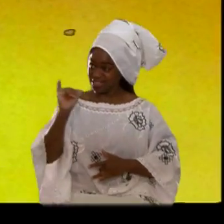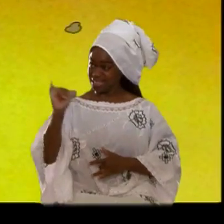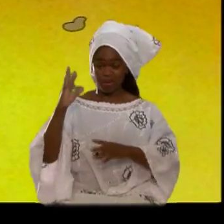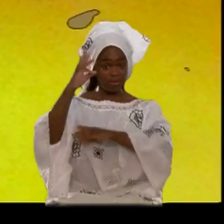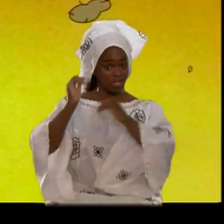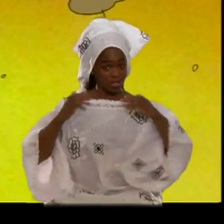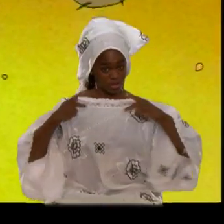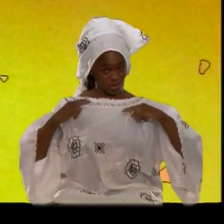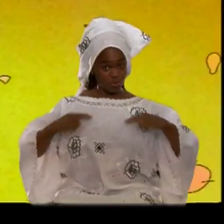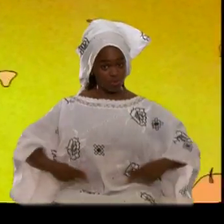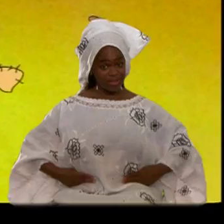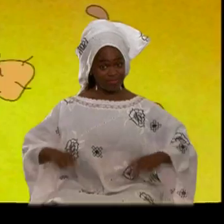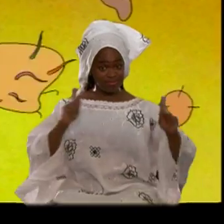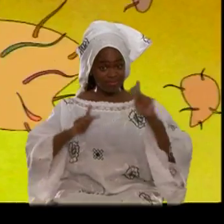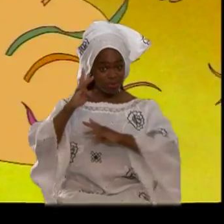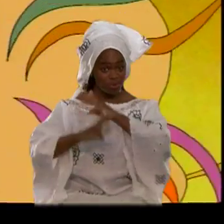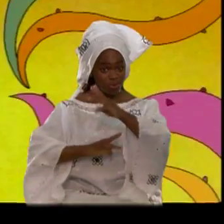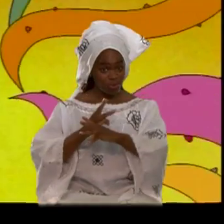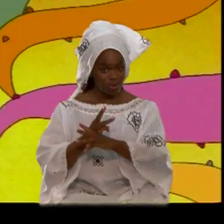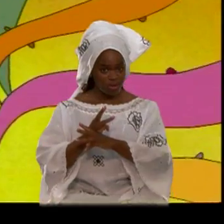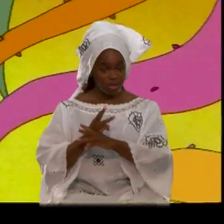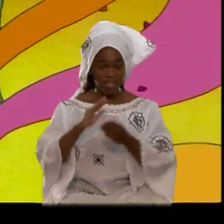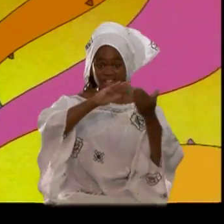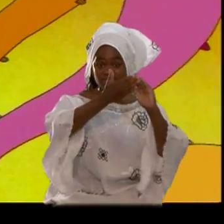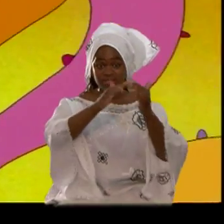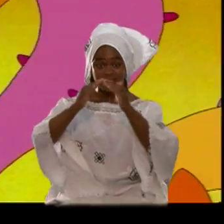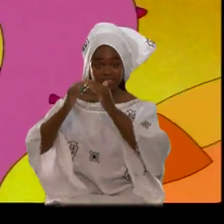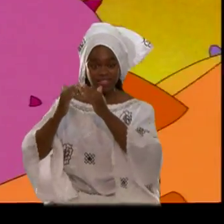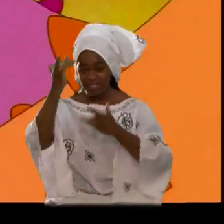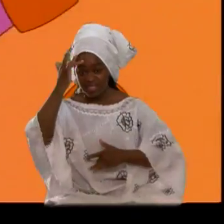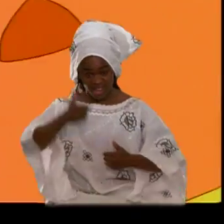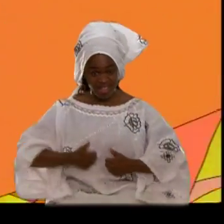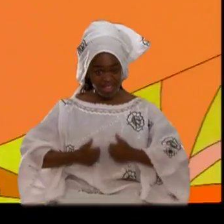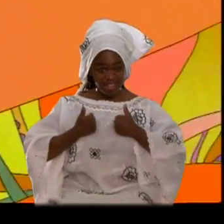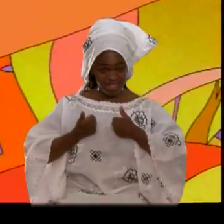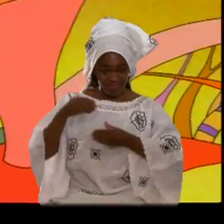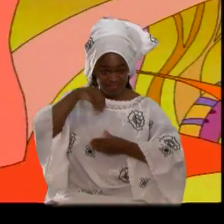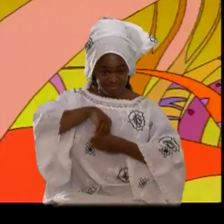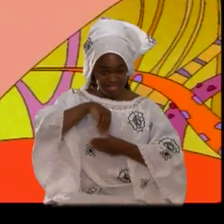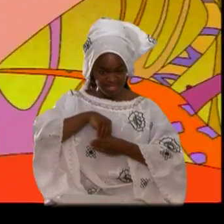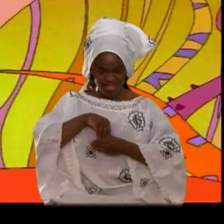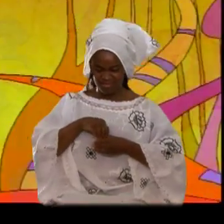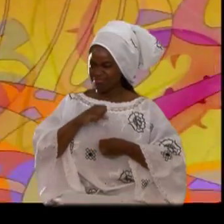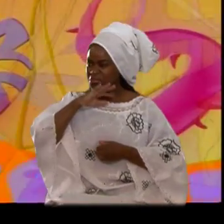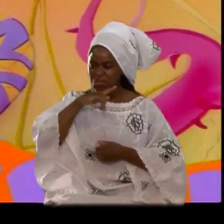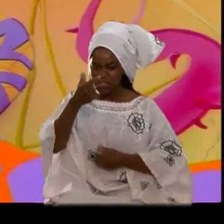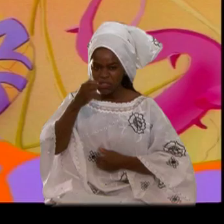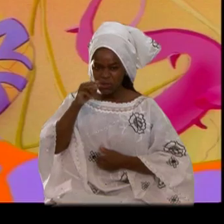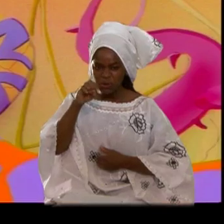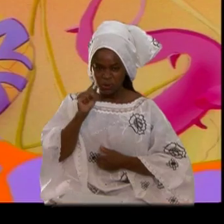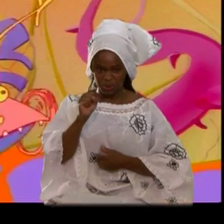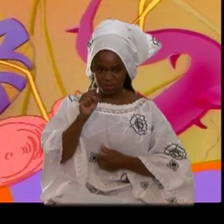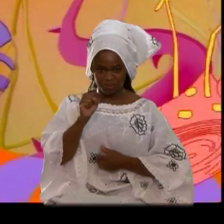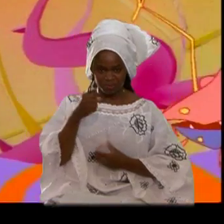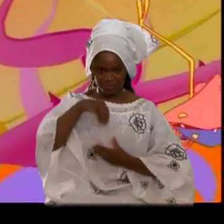In our world of diseases, just as in the human world, there are villages and towns where diseases live, or rather, where the germs